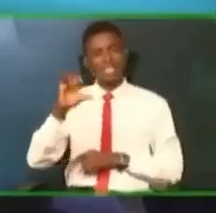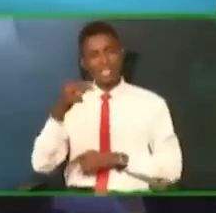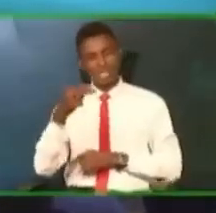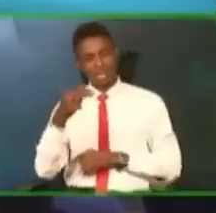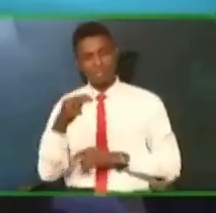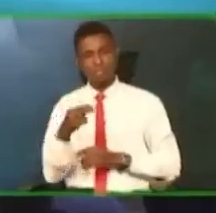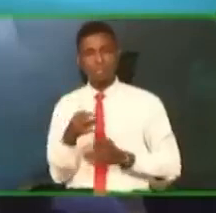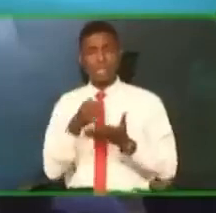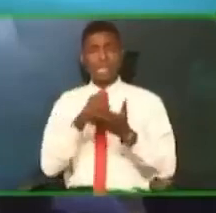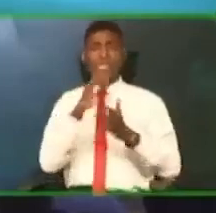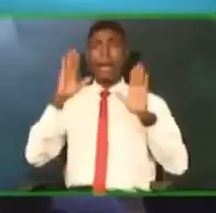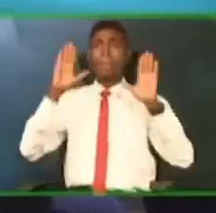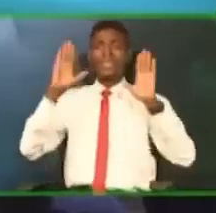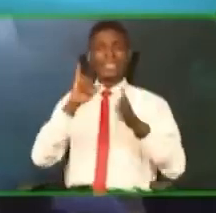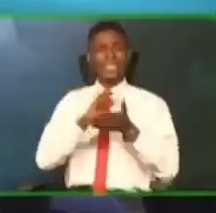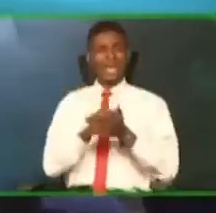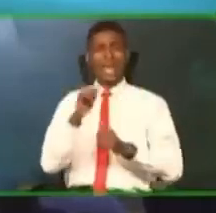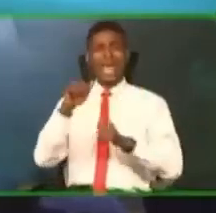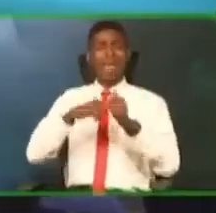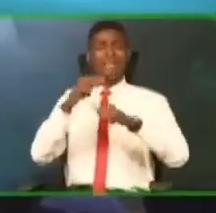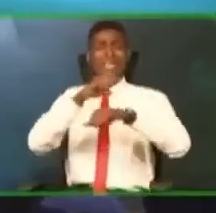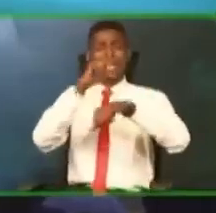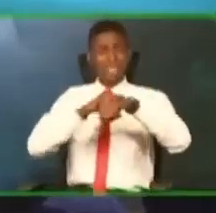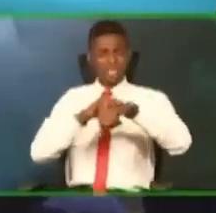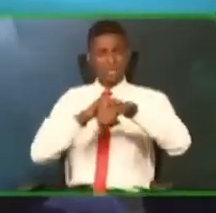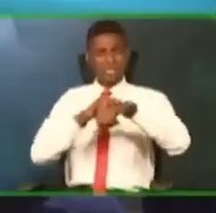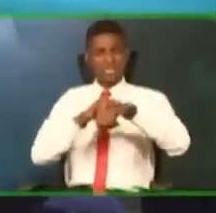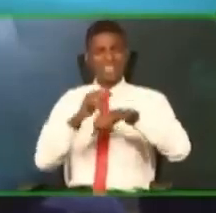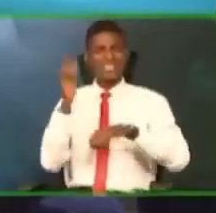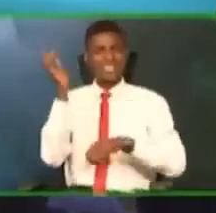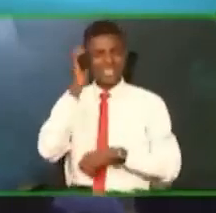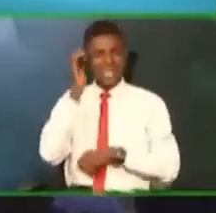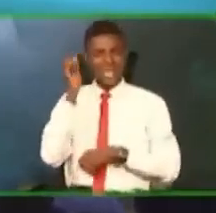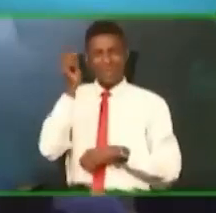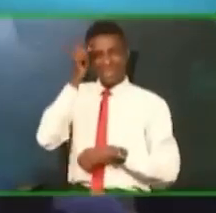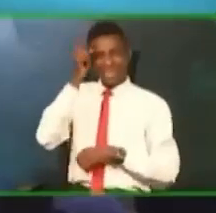nation hears God. So what exactly does he tell them?